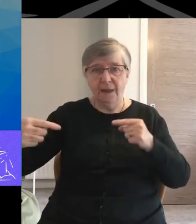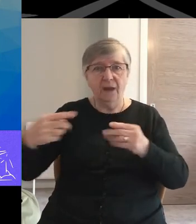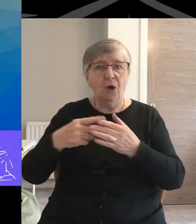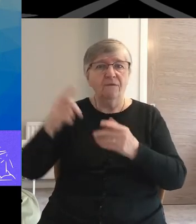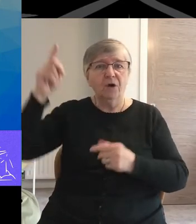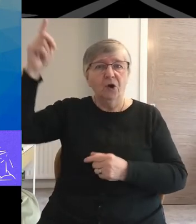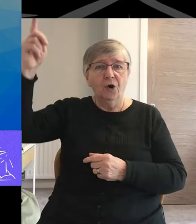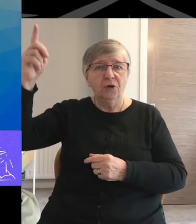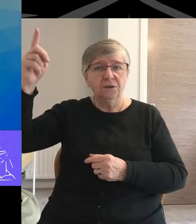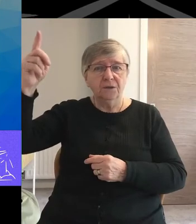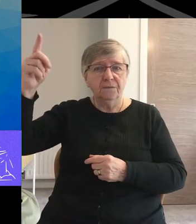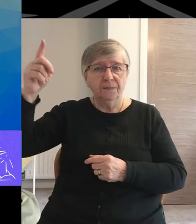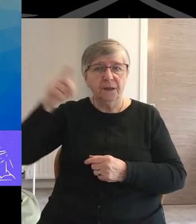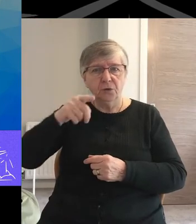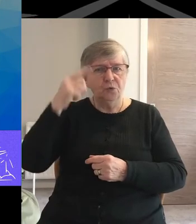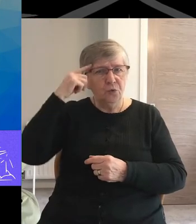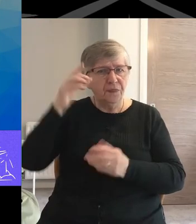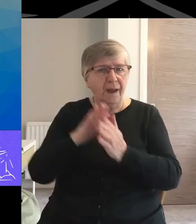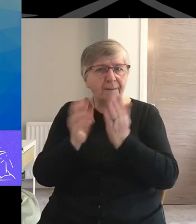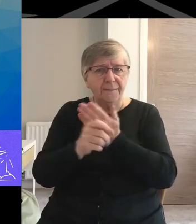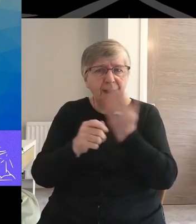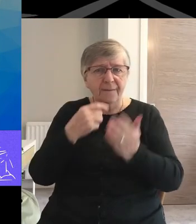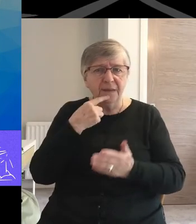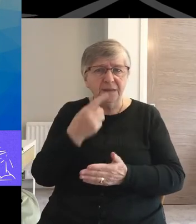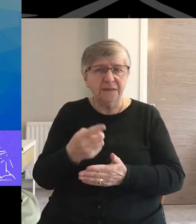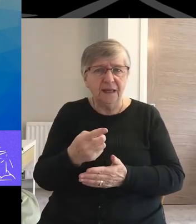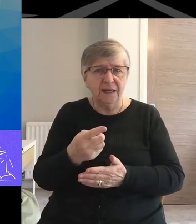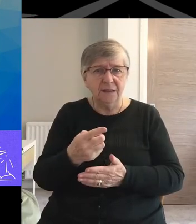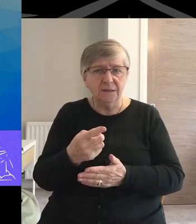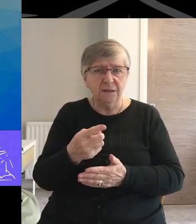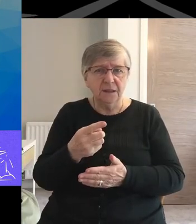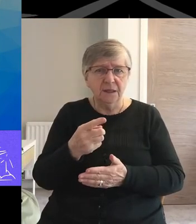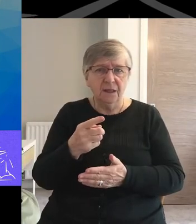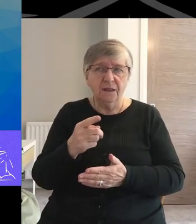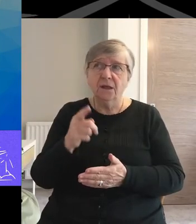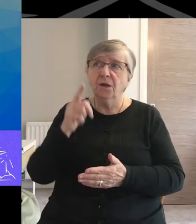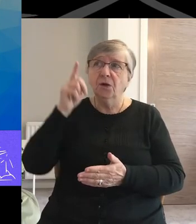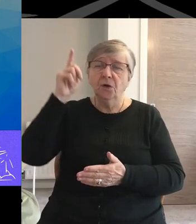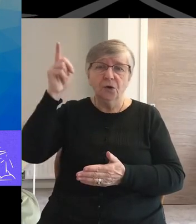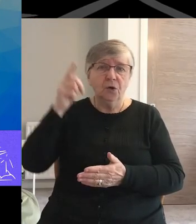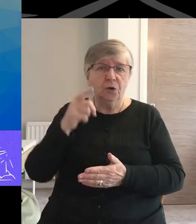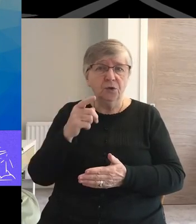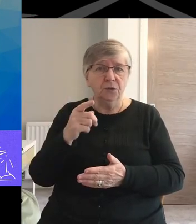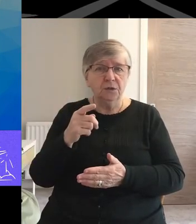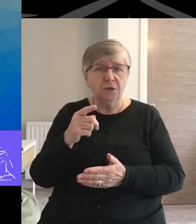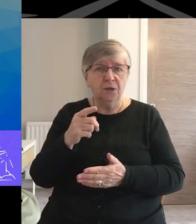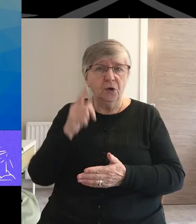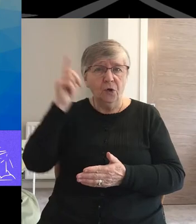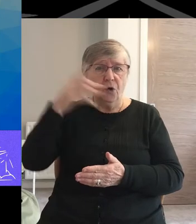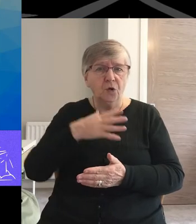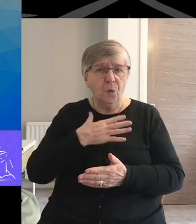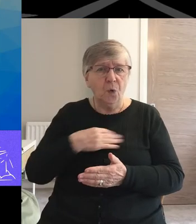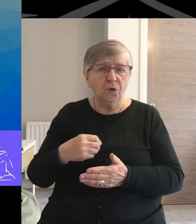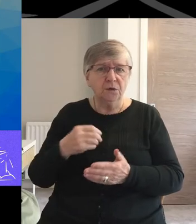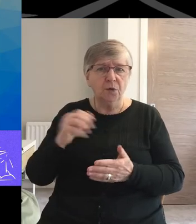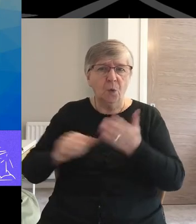Or do you think Scripture says without reason that he jealously longs for the Spirit he caused to dwell within